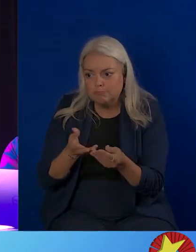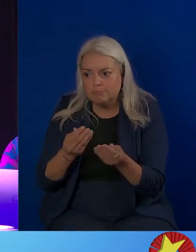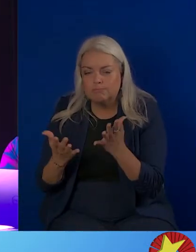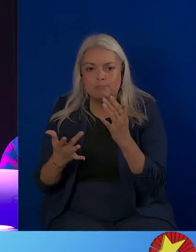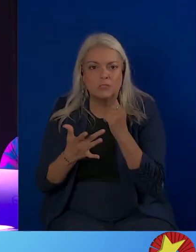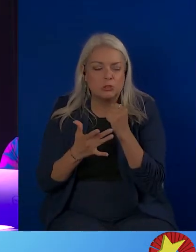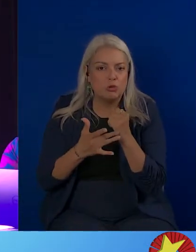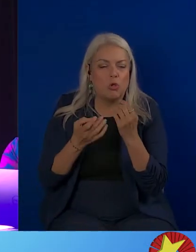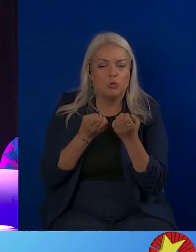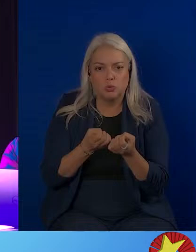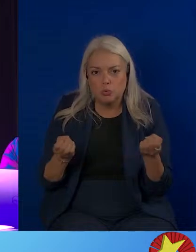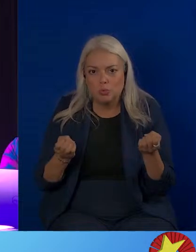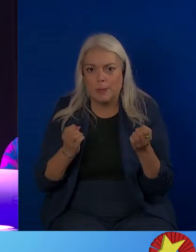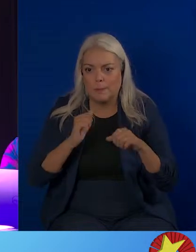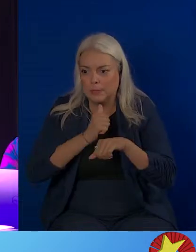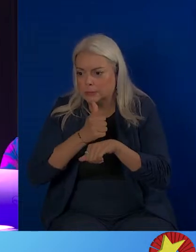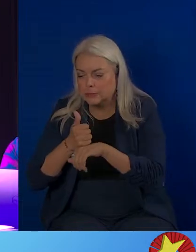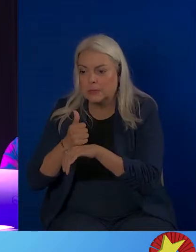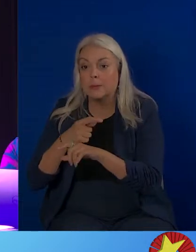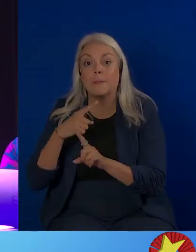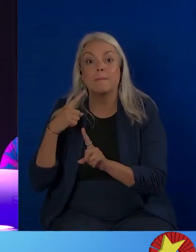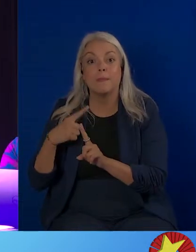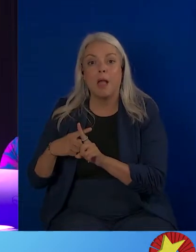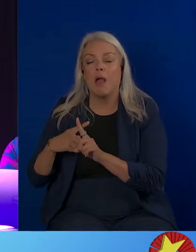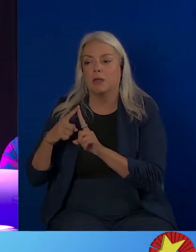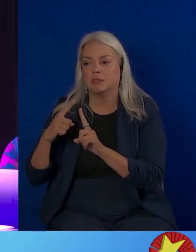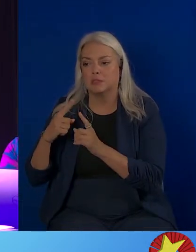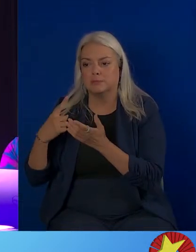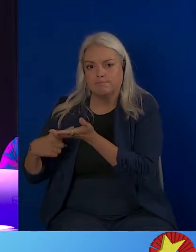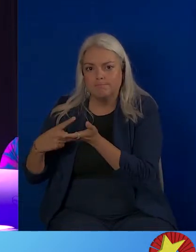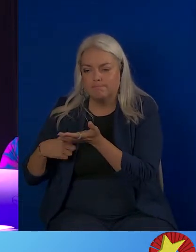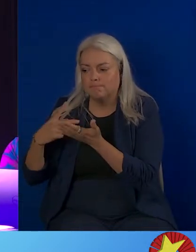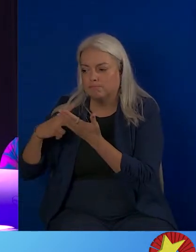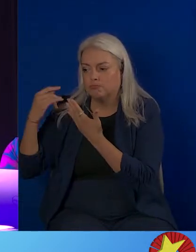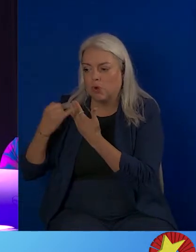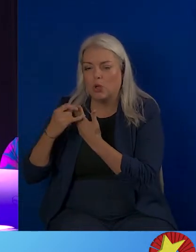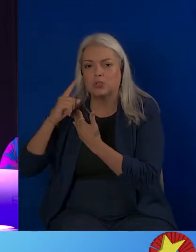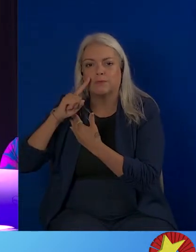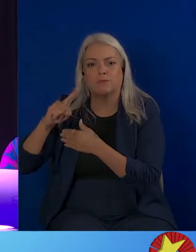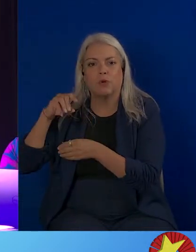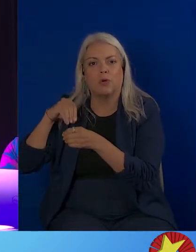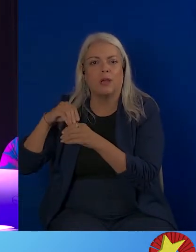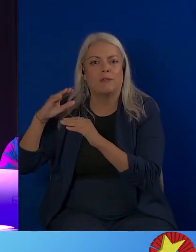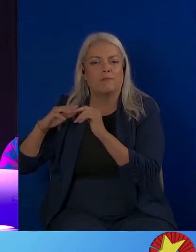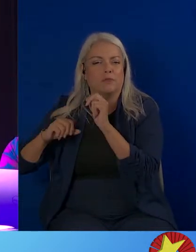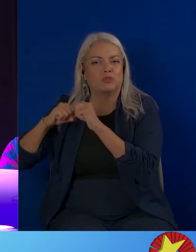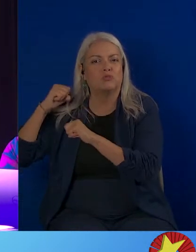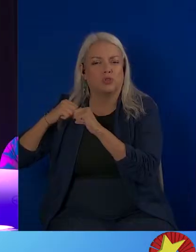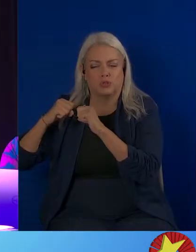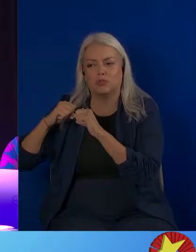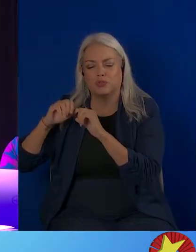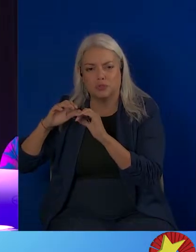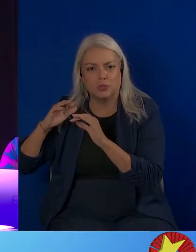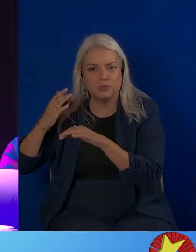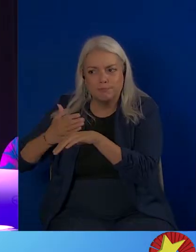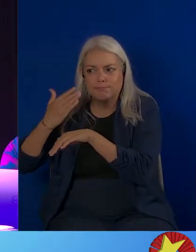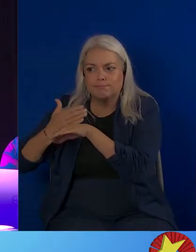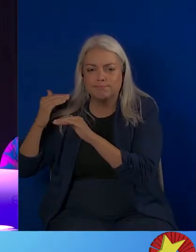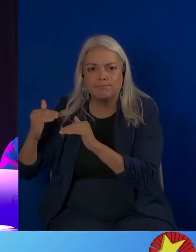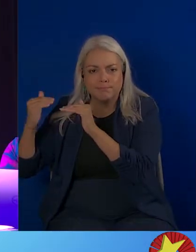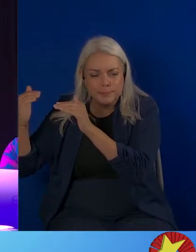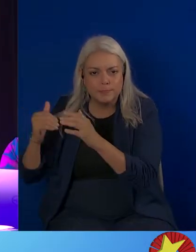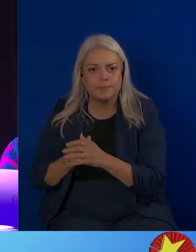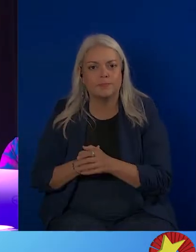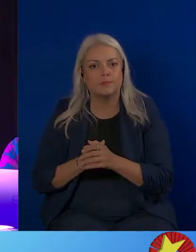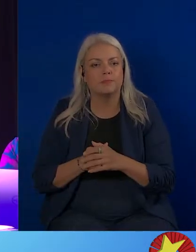while advancing key infrastructure projects. The transportation team has also been busy working with our Director of